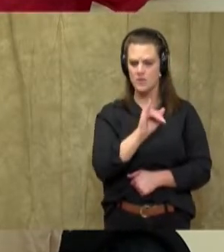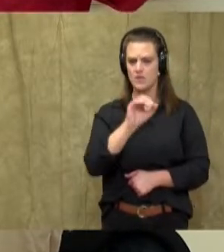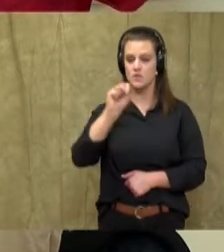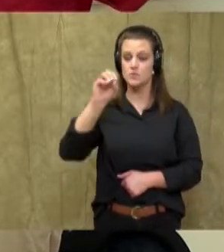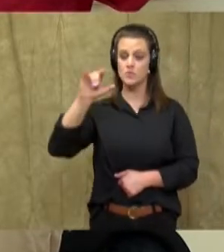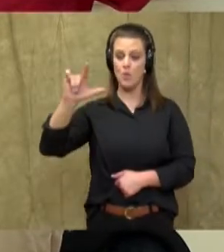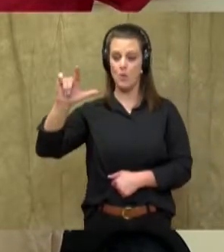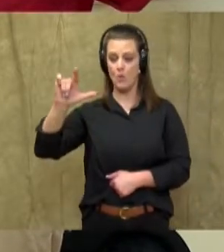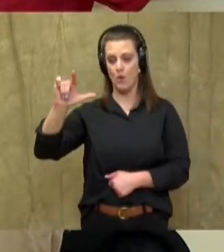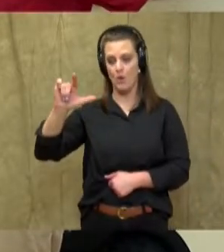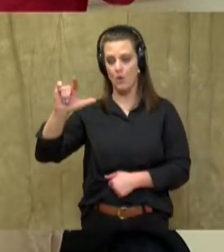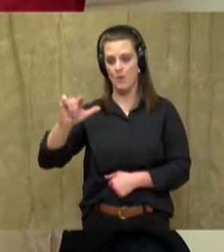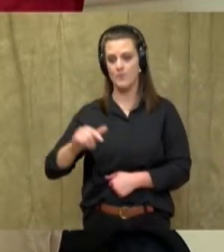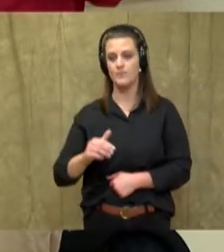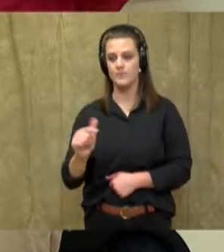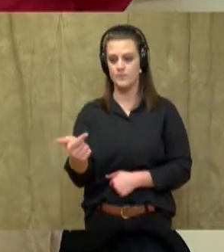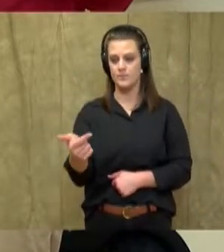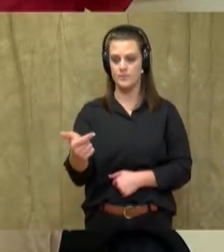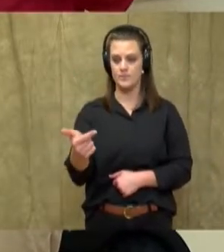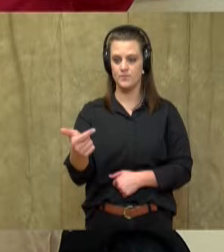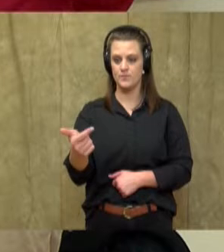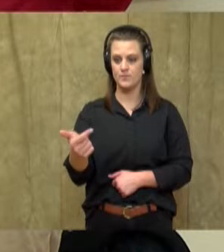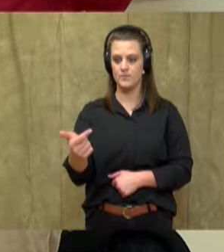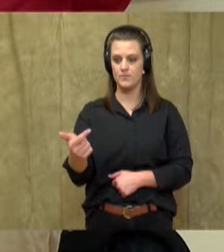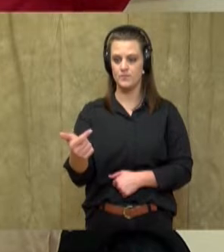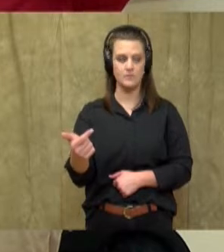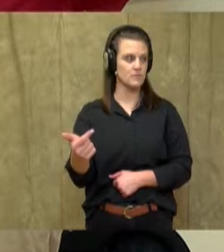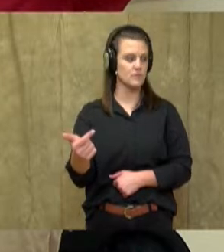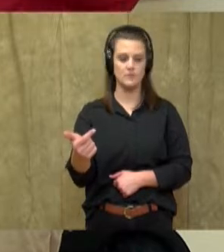La, mi, so.